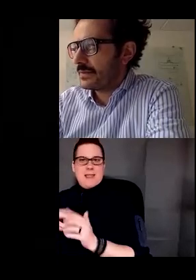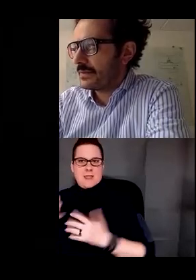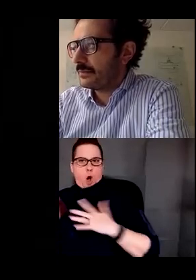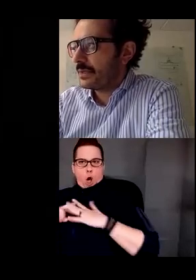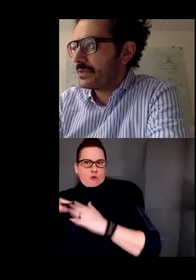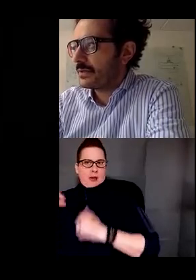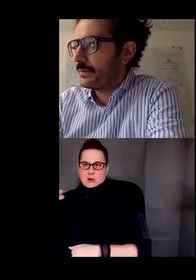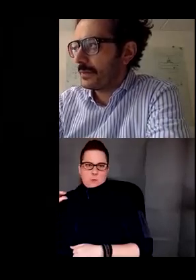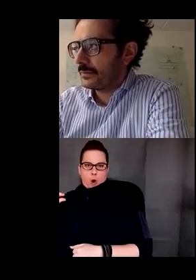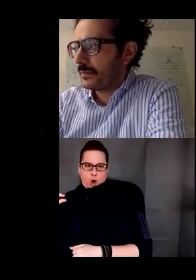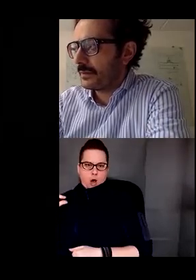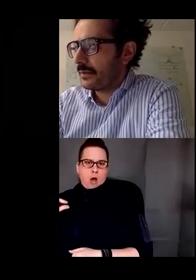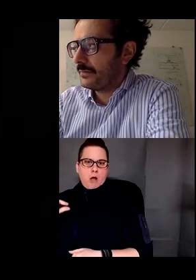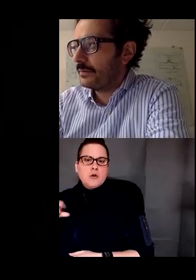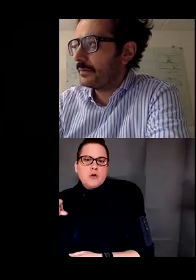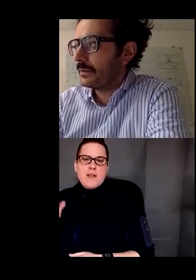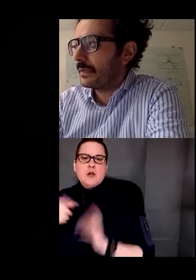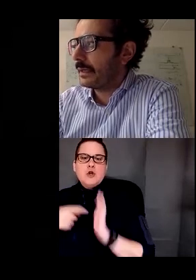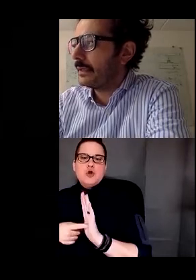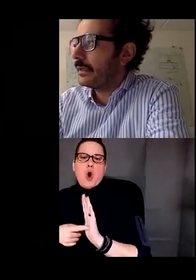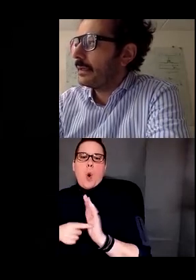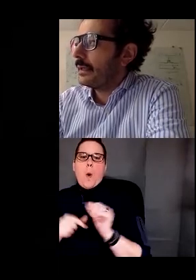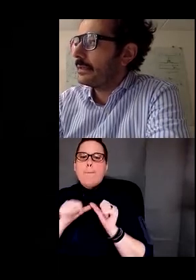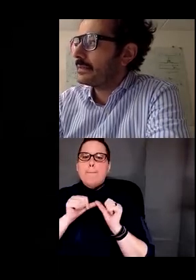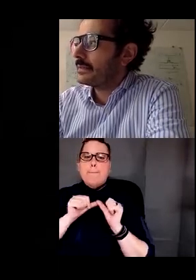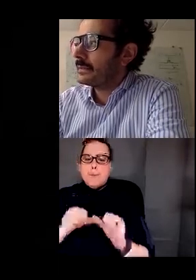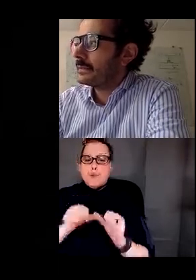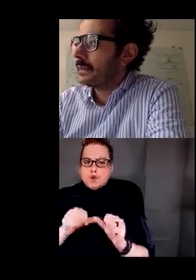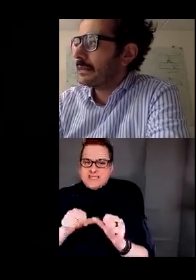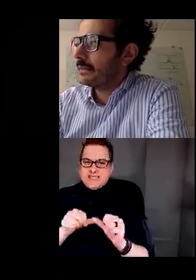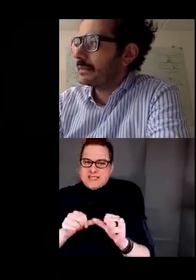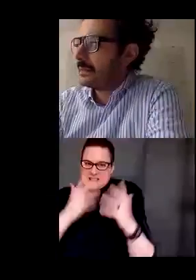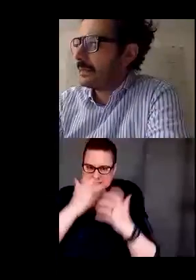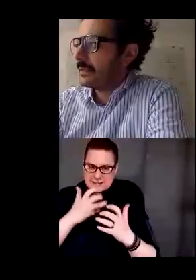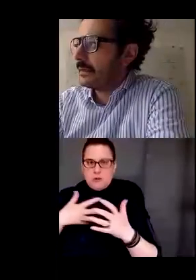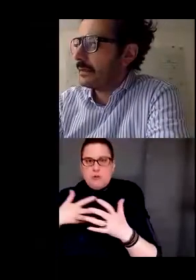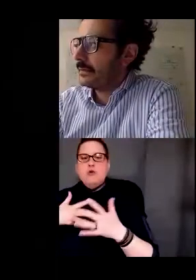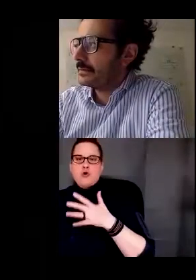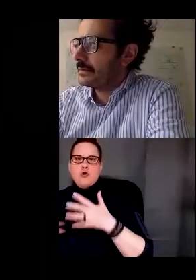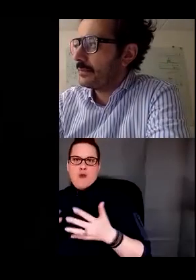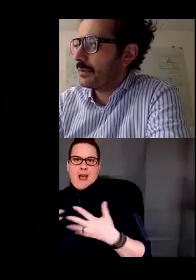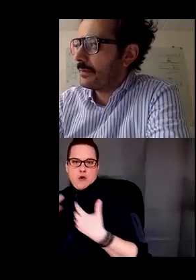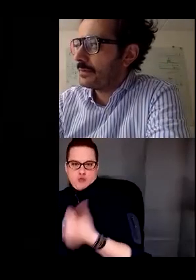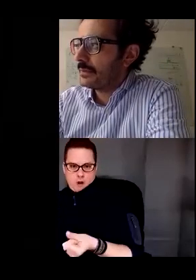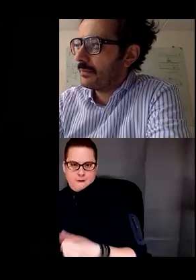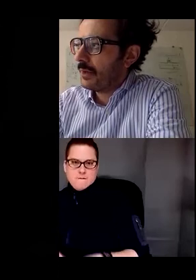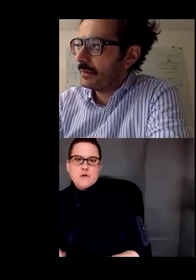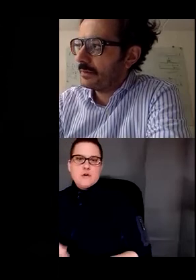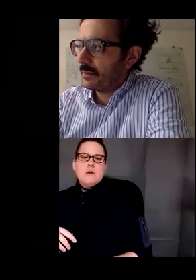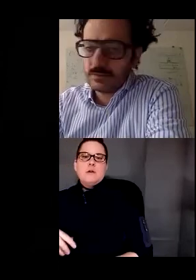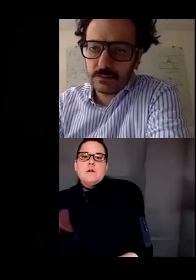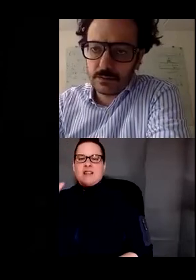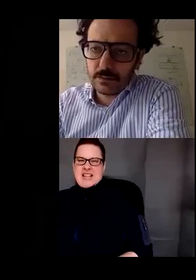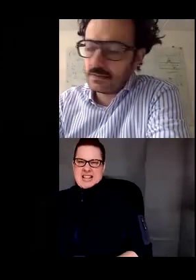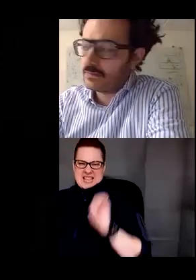their persistent patients compared to their recovered in gray. And this is the amygdala and this is the hippocampus. And the plot